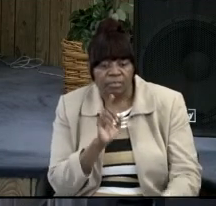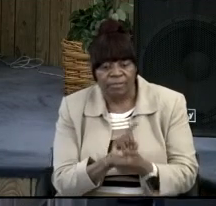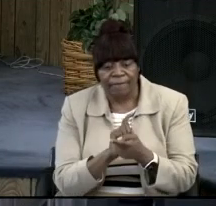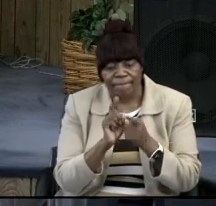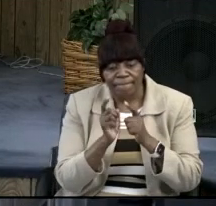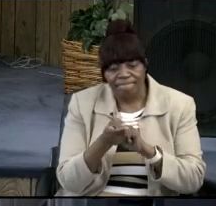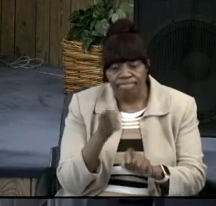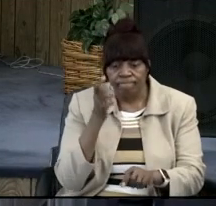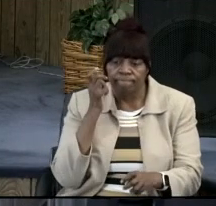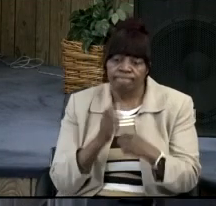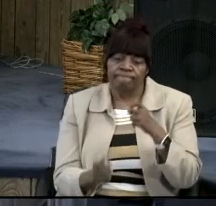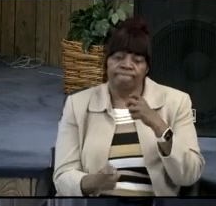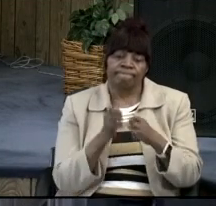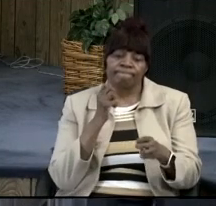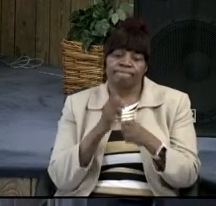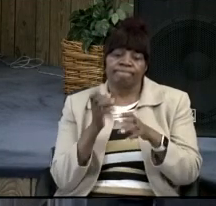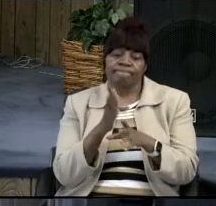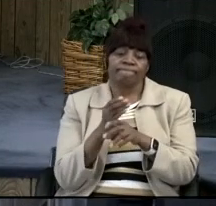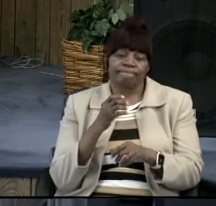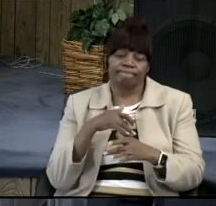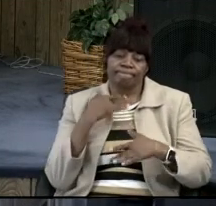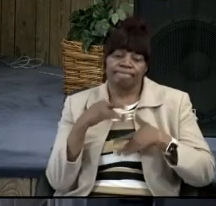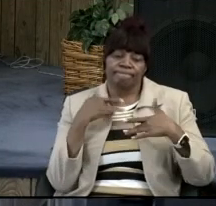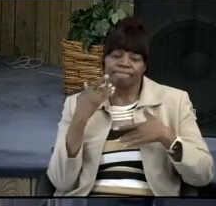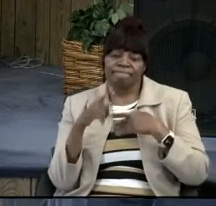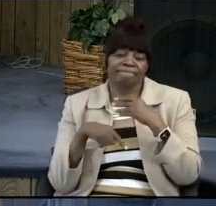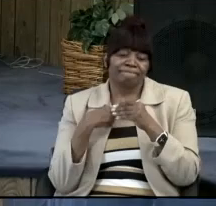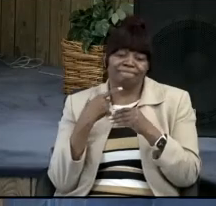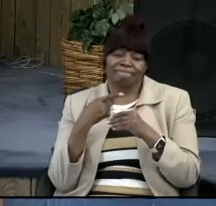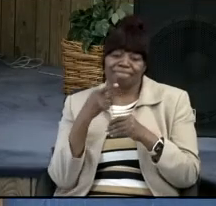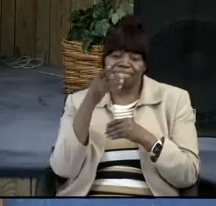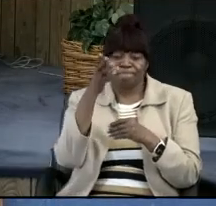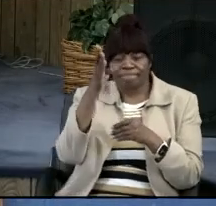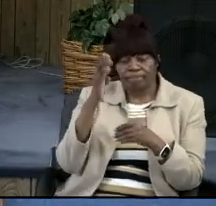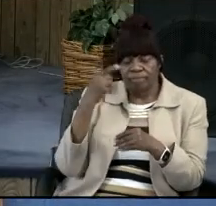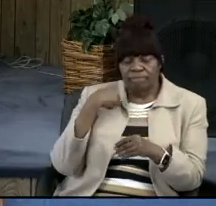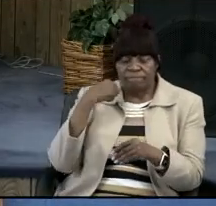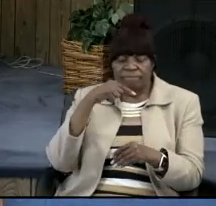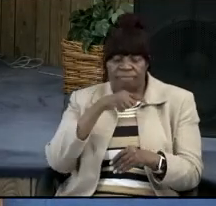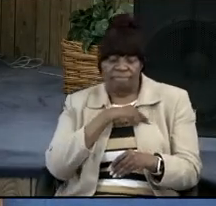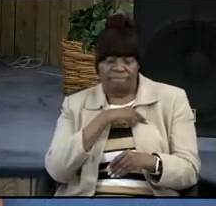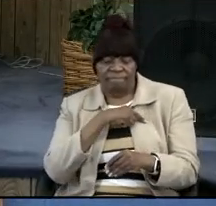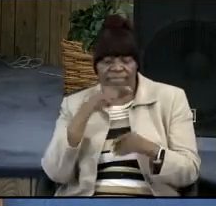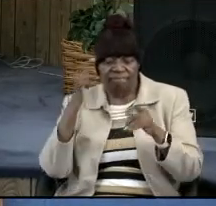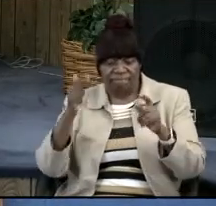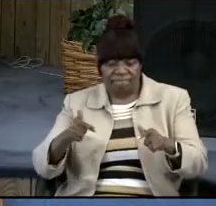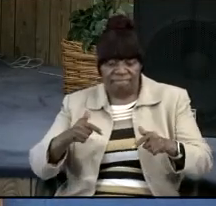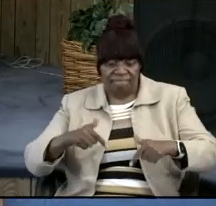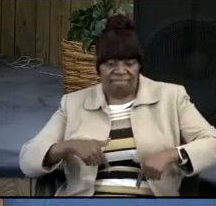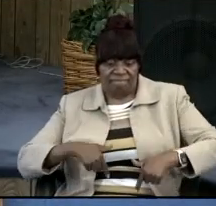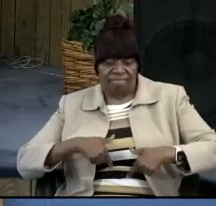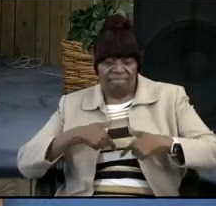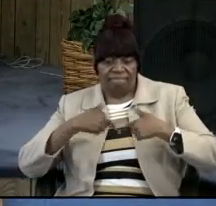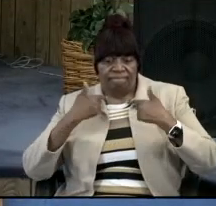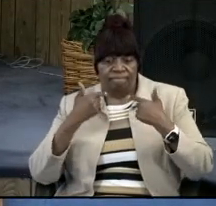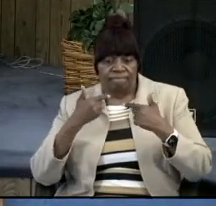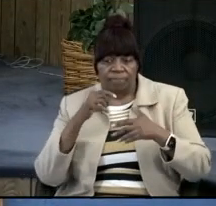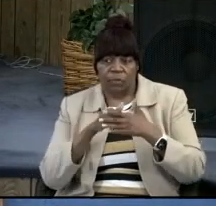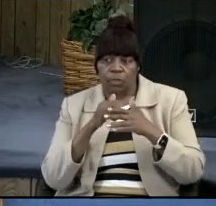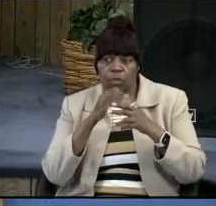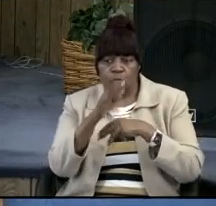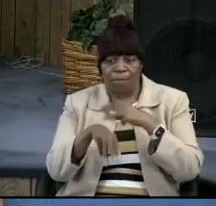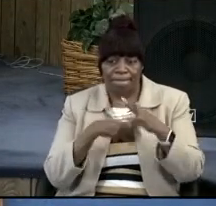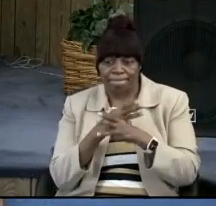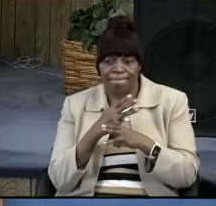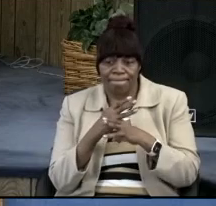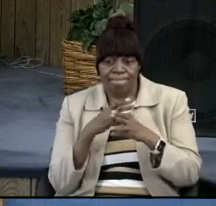becomes difficult to get excited about God because we live in a realm that's excited about the devil.